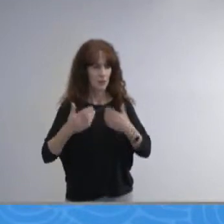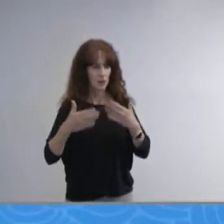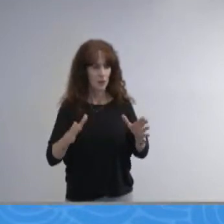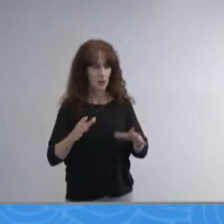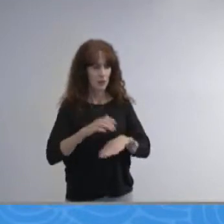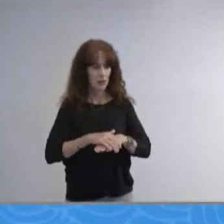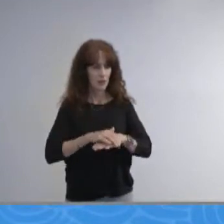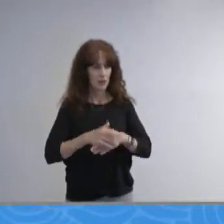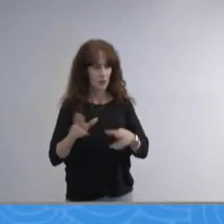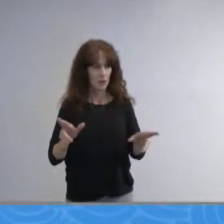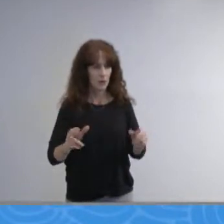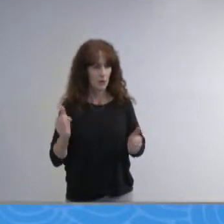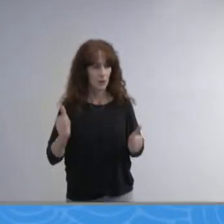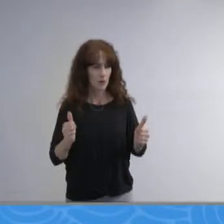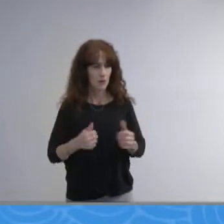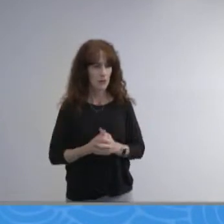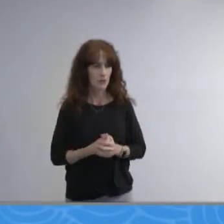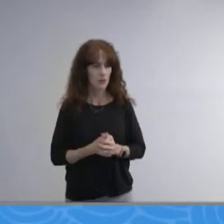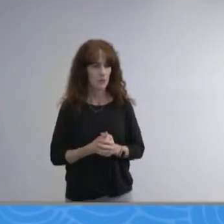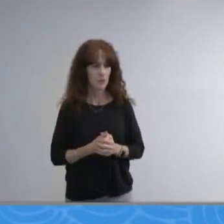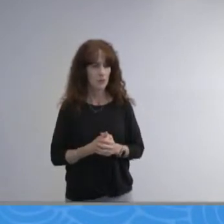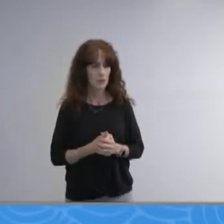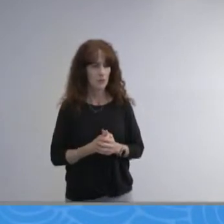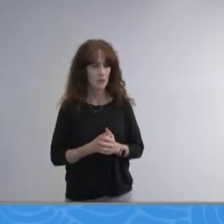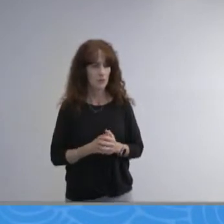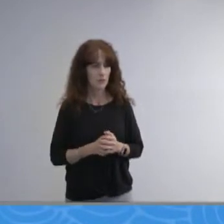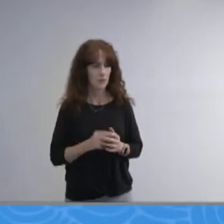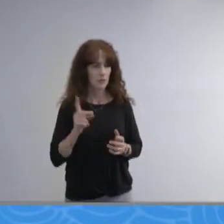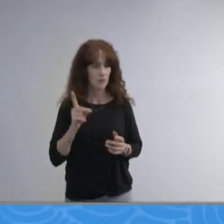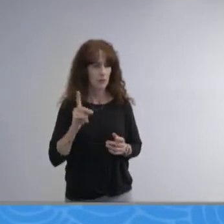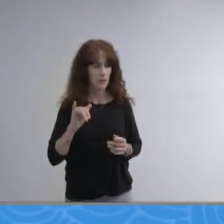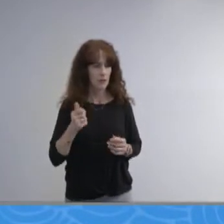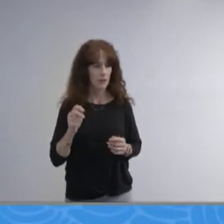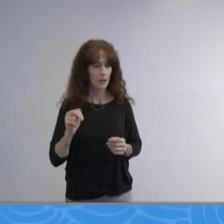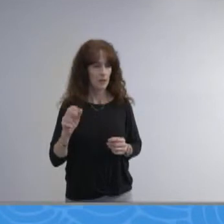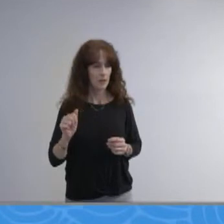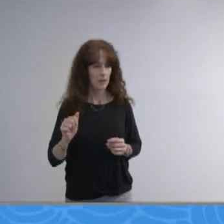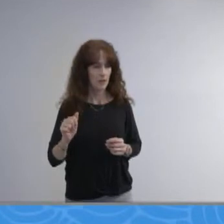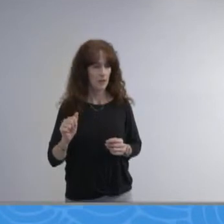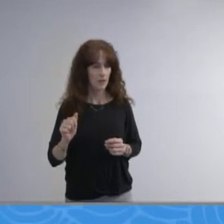the English room? Can you hear me, Diana?